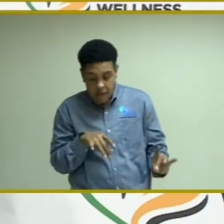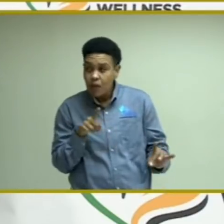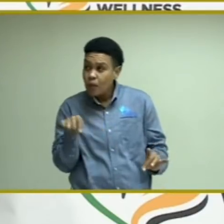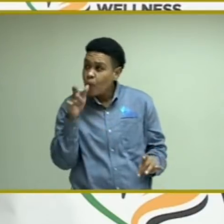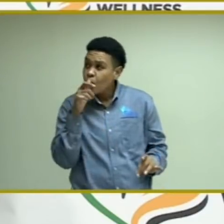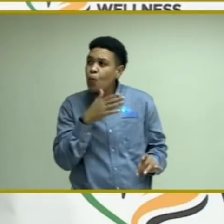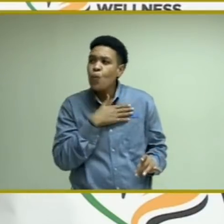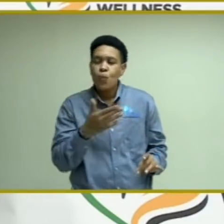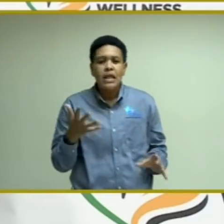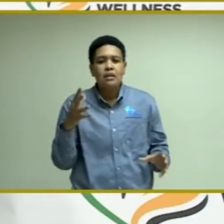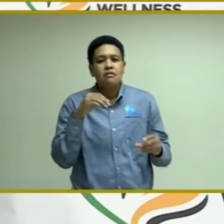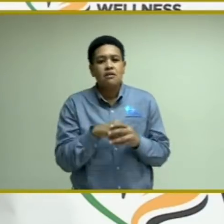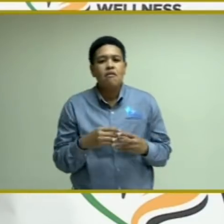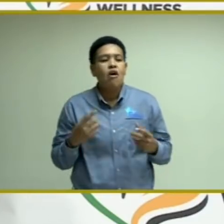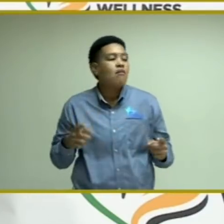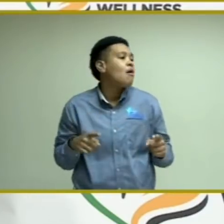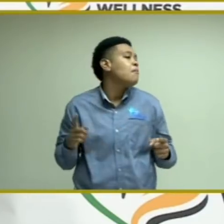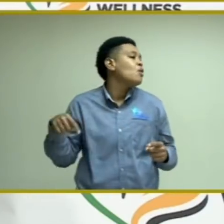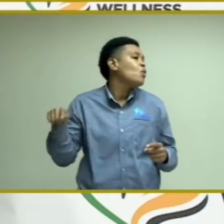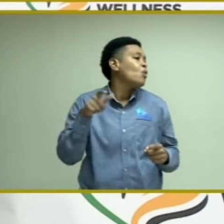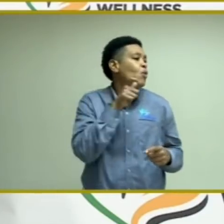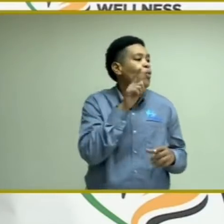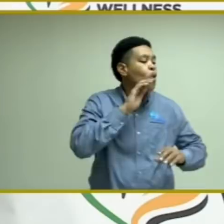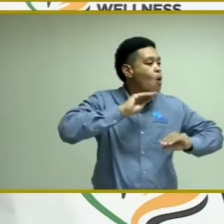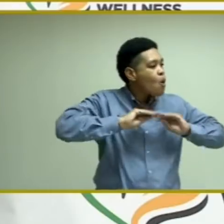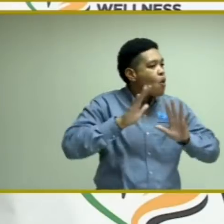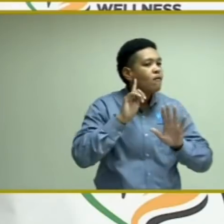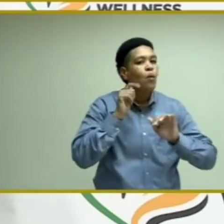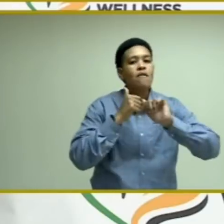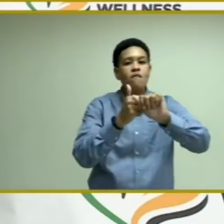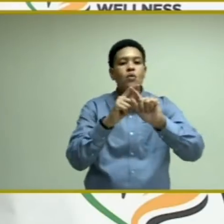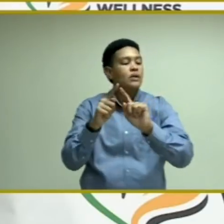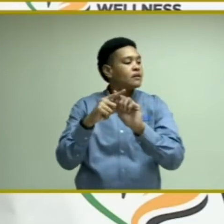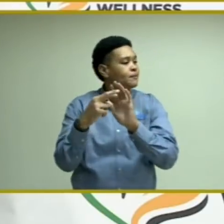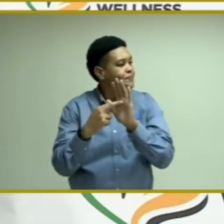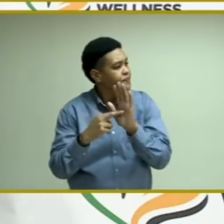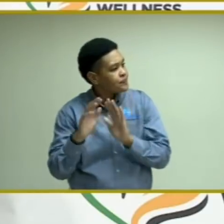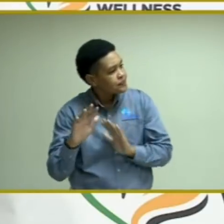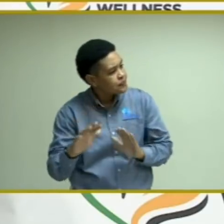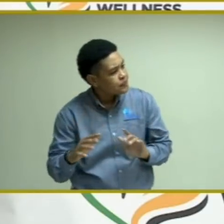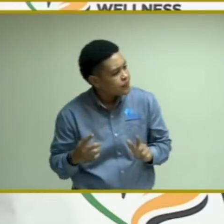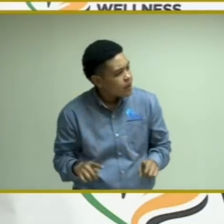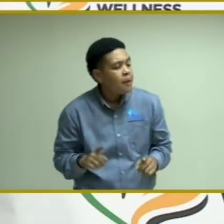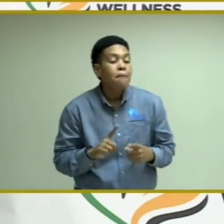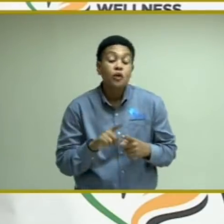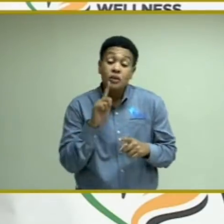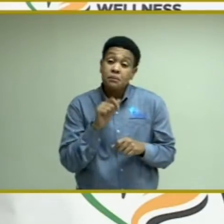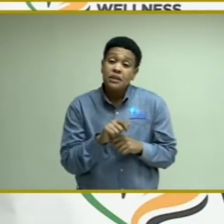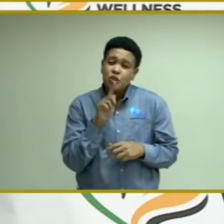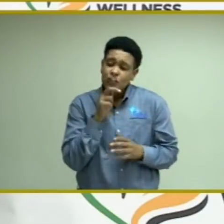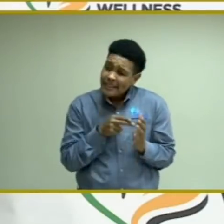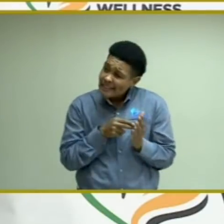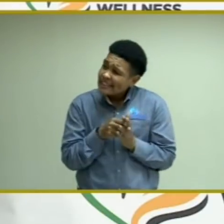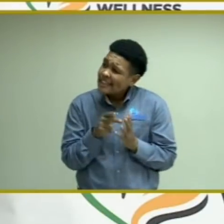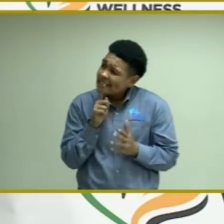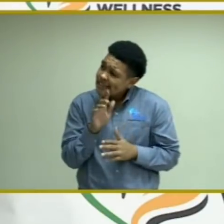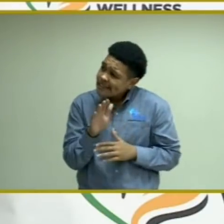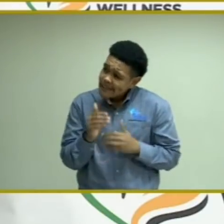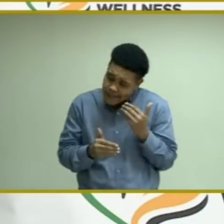willing and those who obviously will follow the protocols to ensure the integrity of the